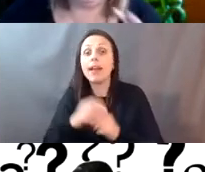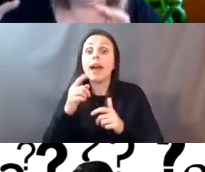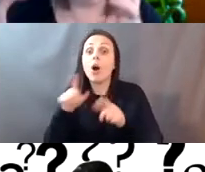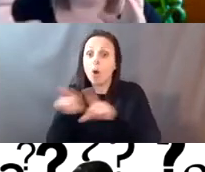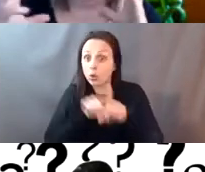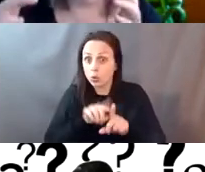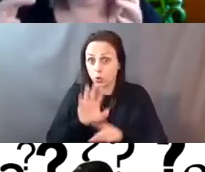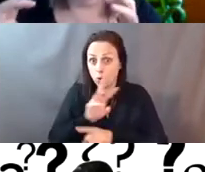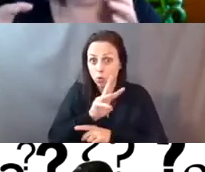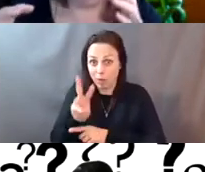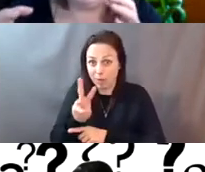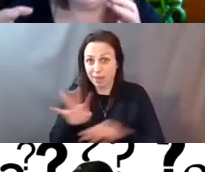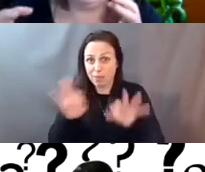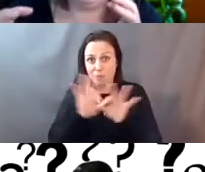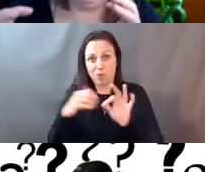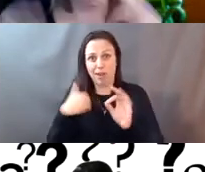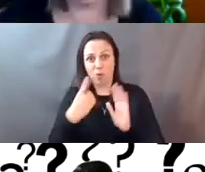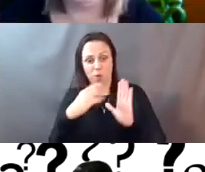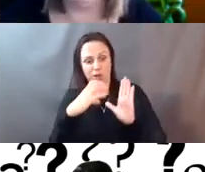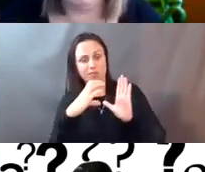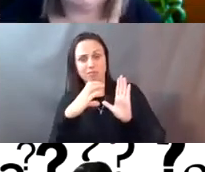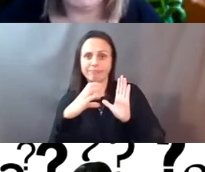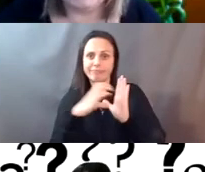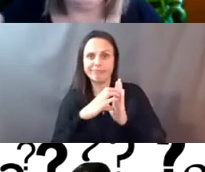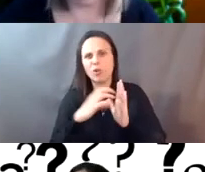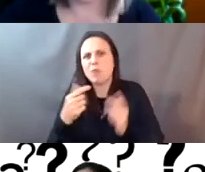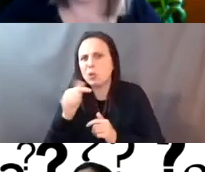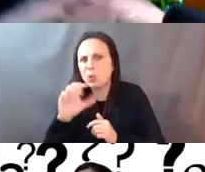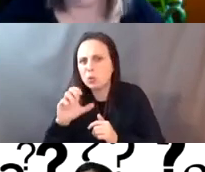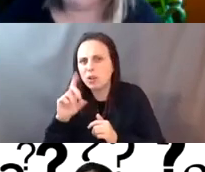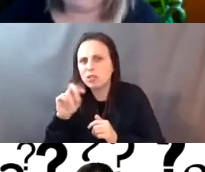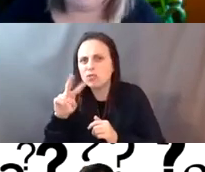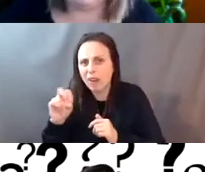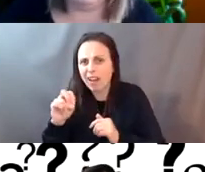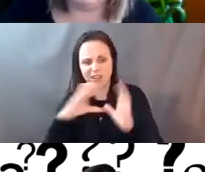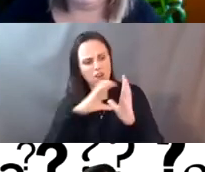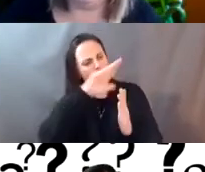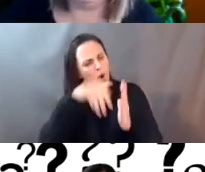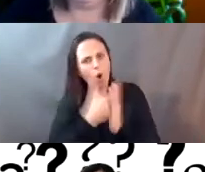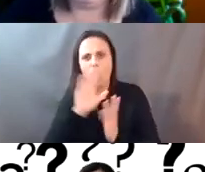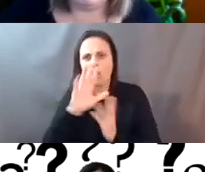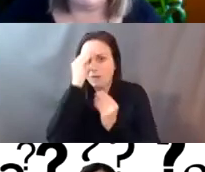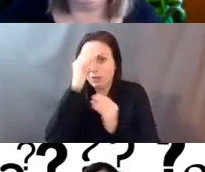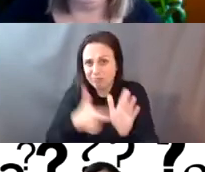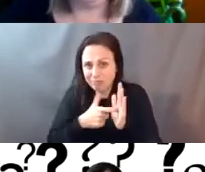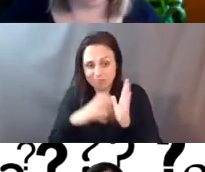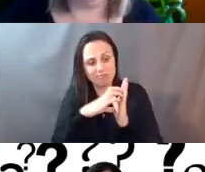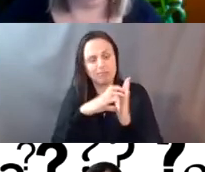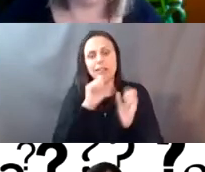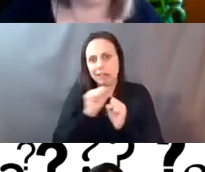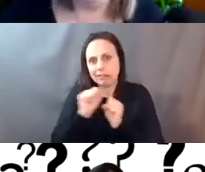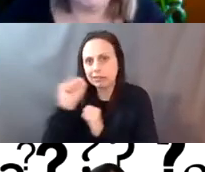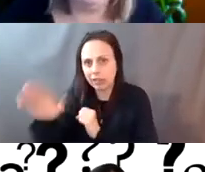that you have one place that you can send them, or it could be a Google Drive, that has everything they possibly could need